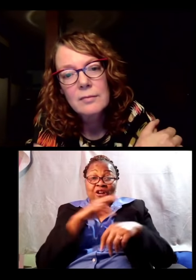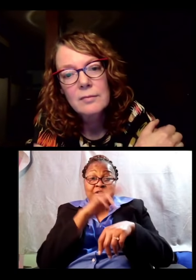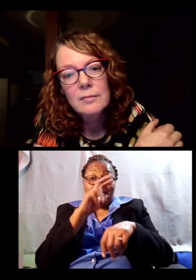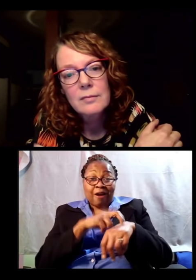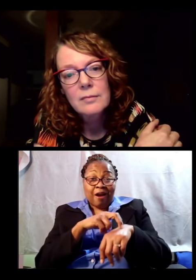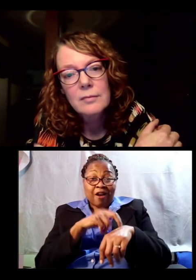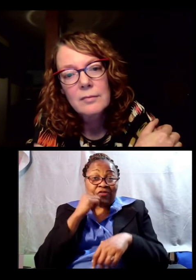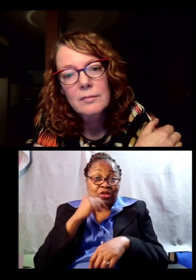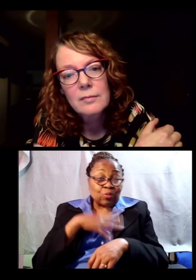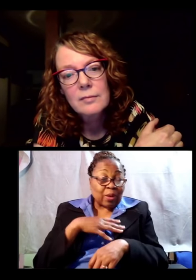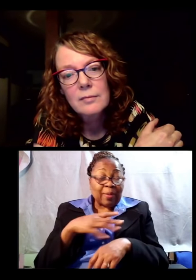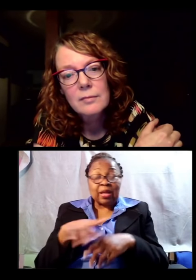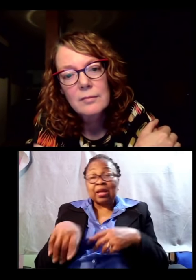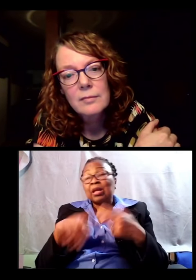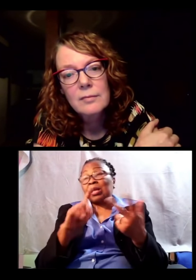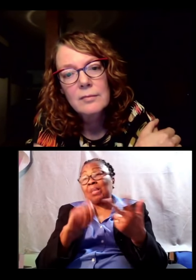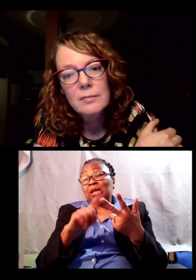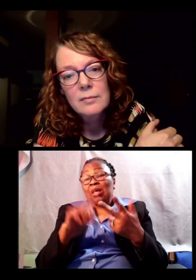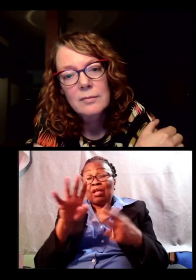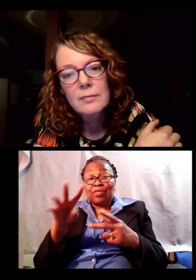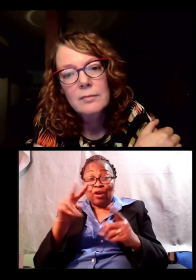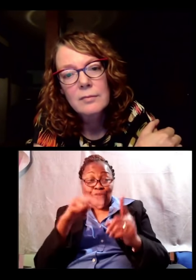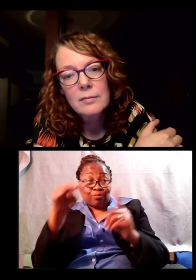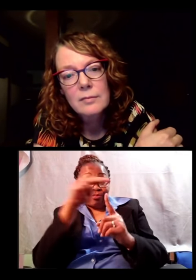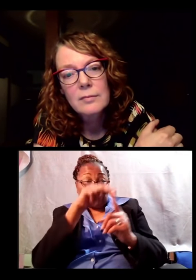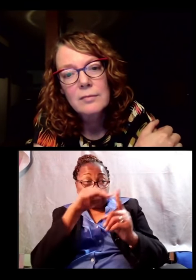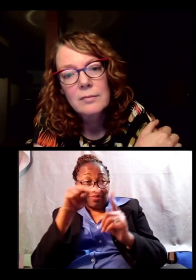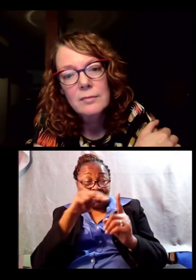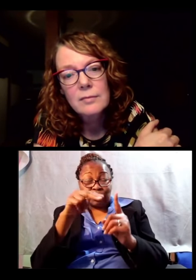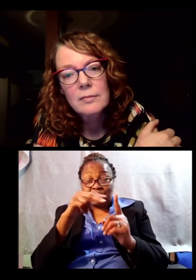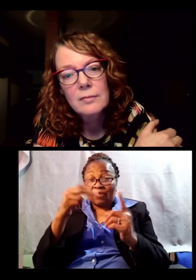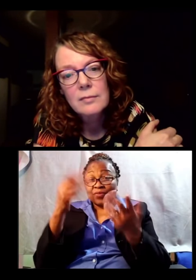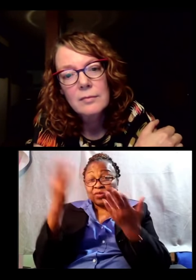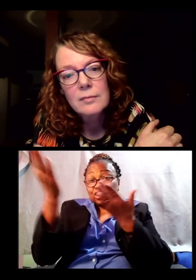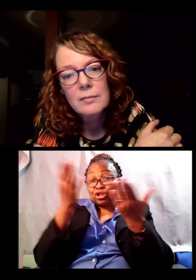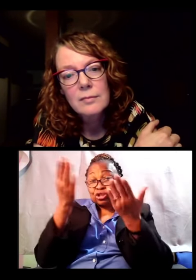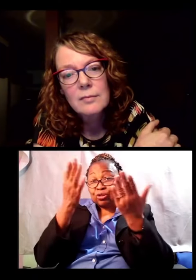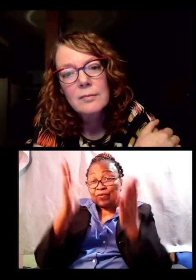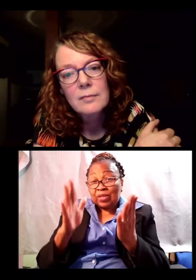They projected their own views of